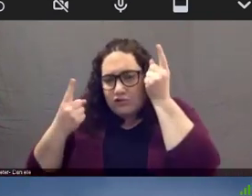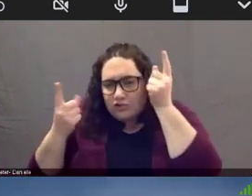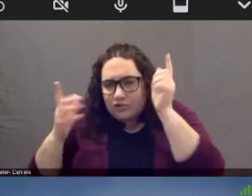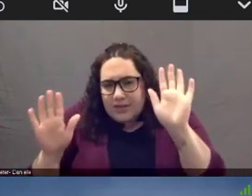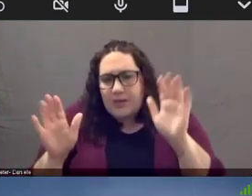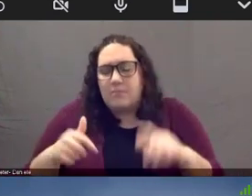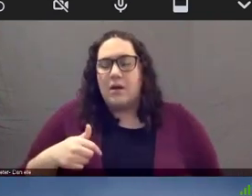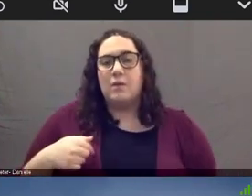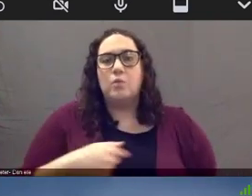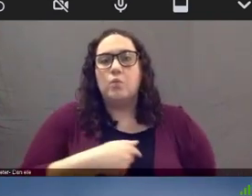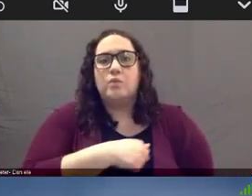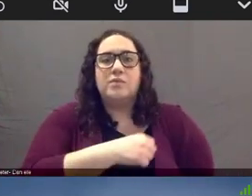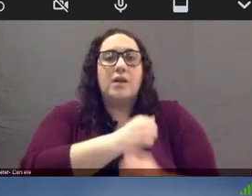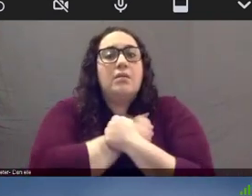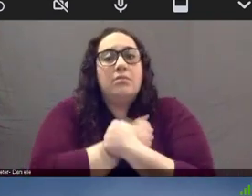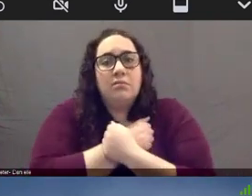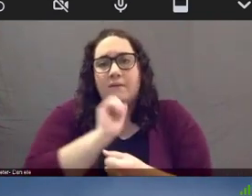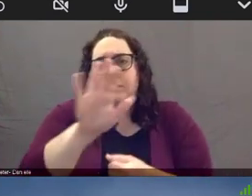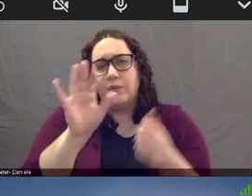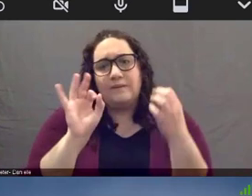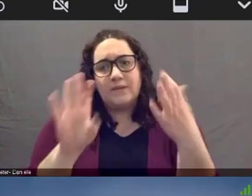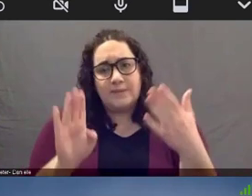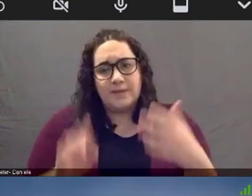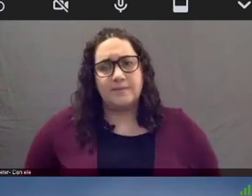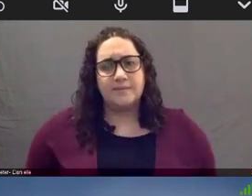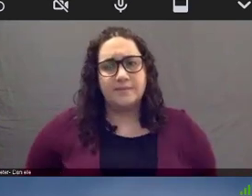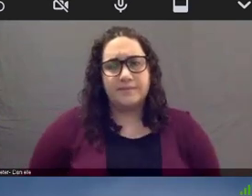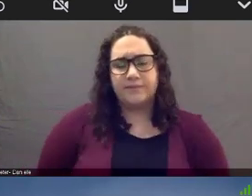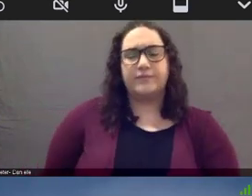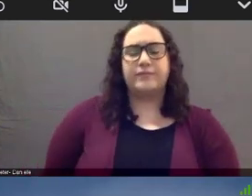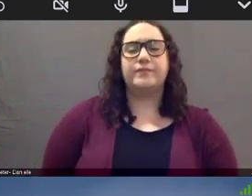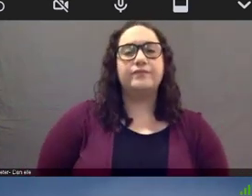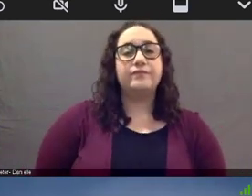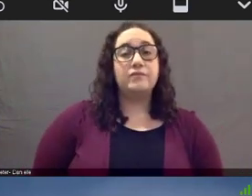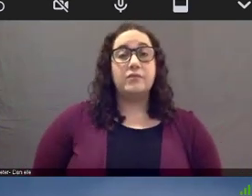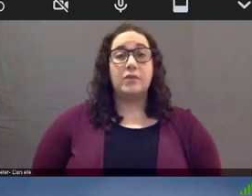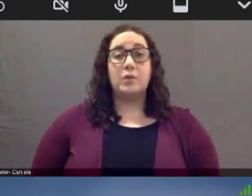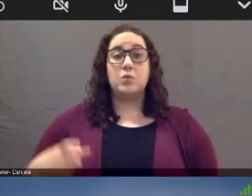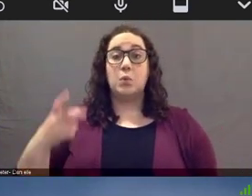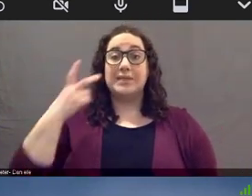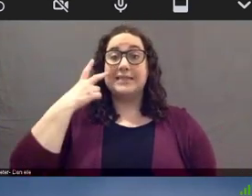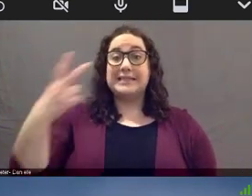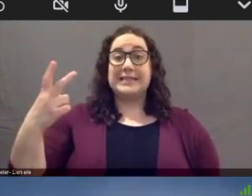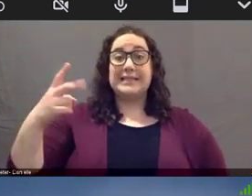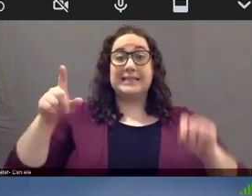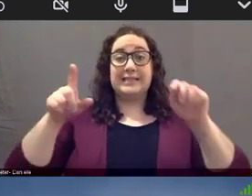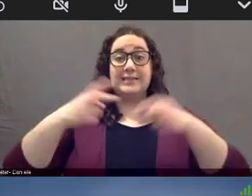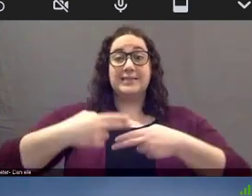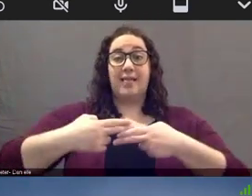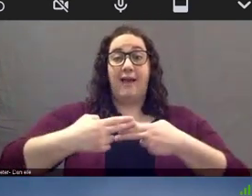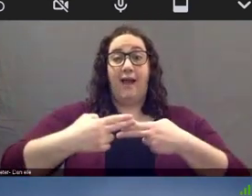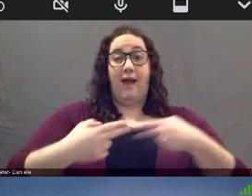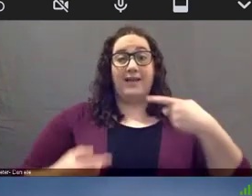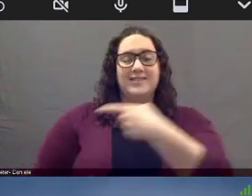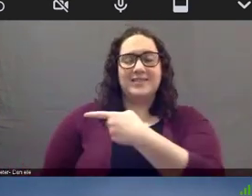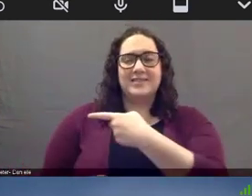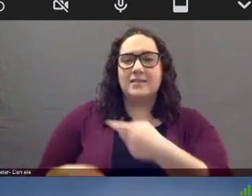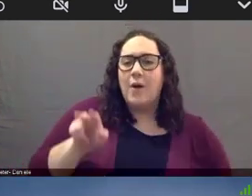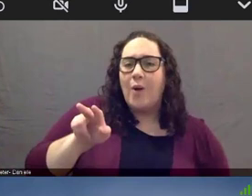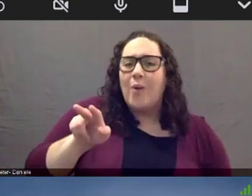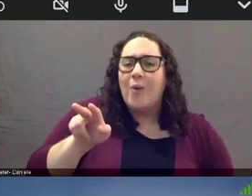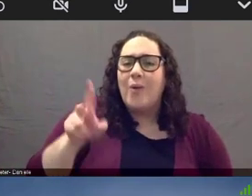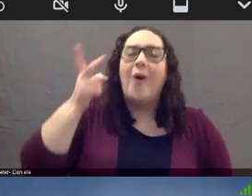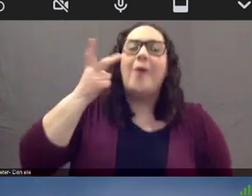So here's a calendar of what I think the rest of the class probably looks like. Oh, thank you. Some birthday wishes. It was pretty exciting.